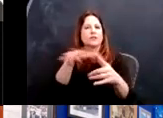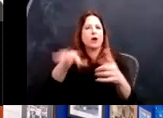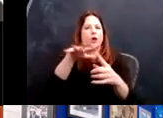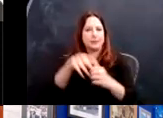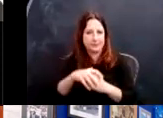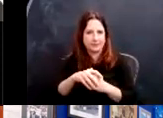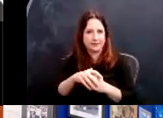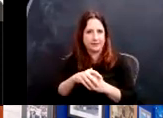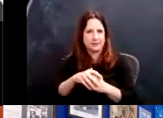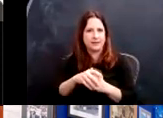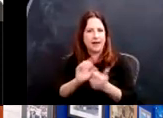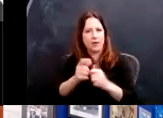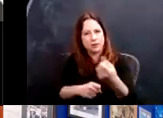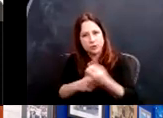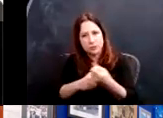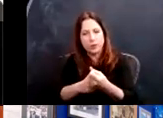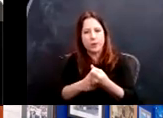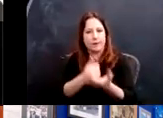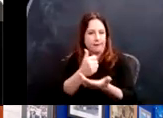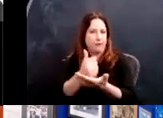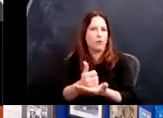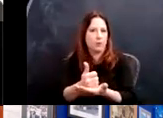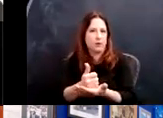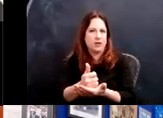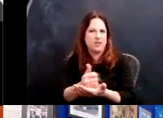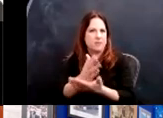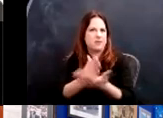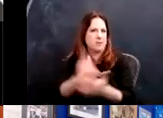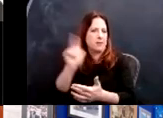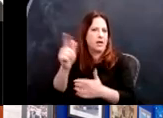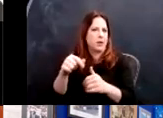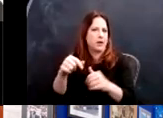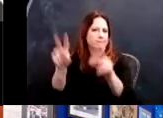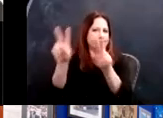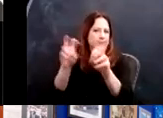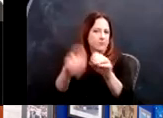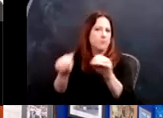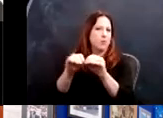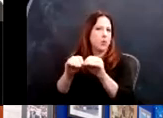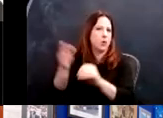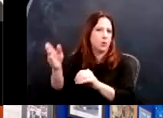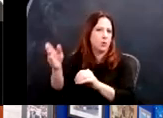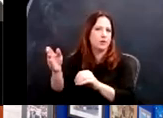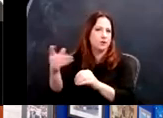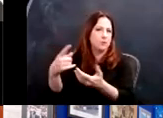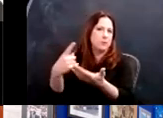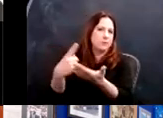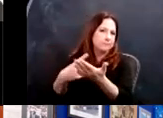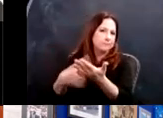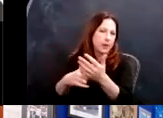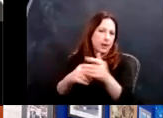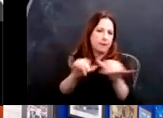and help that along. So that might be something that we could look at as bringing into measuring those very